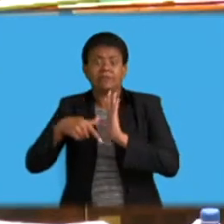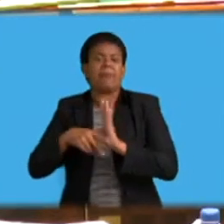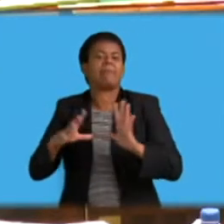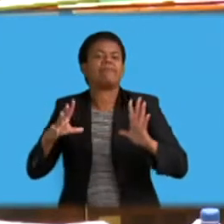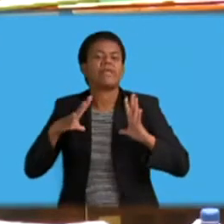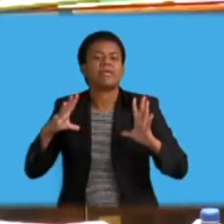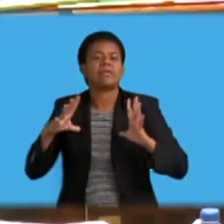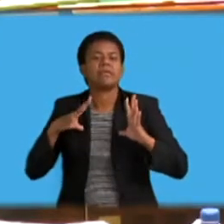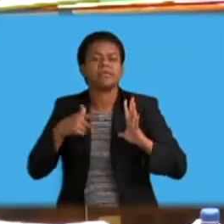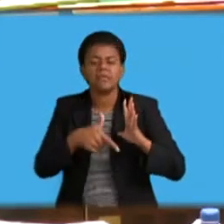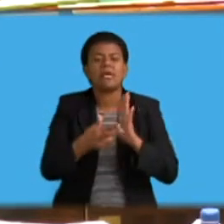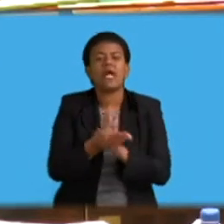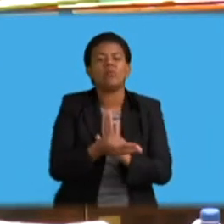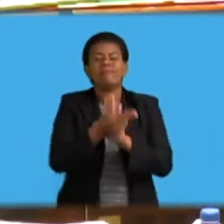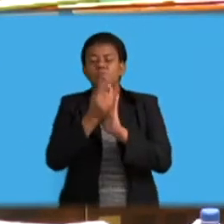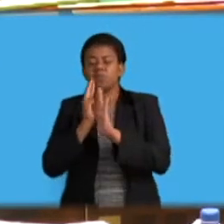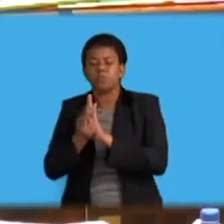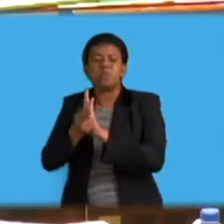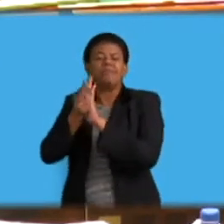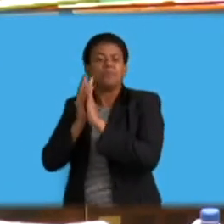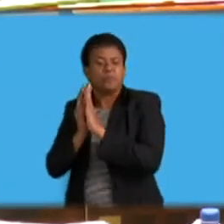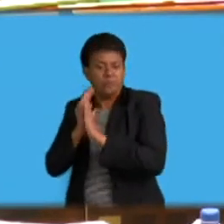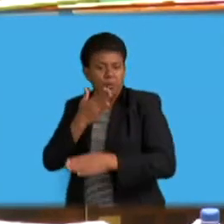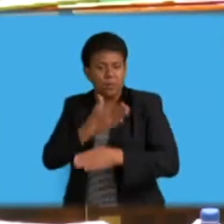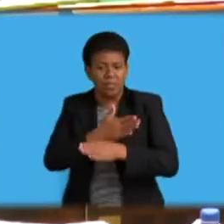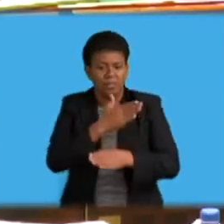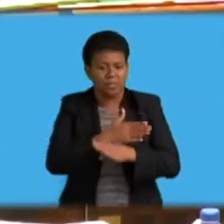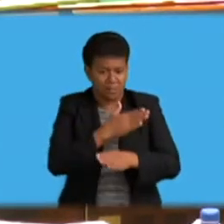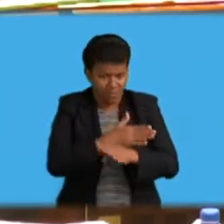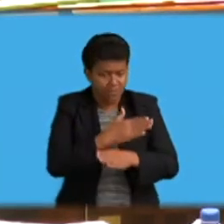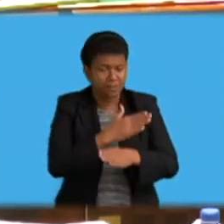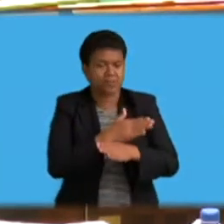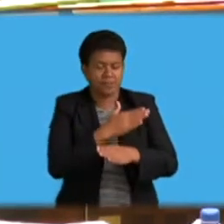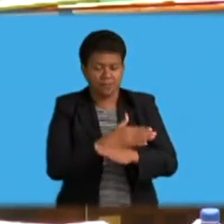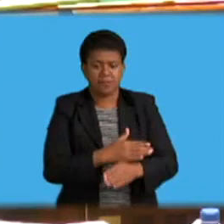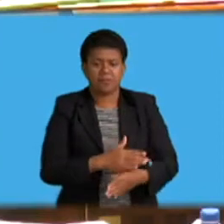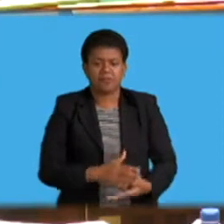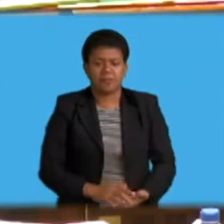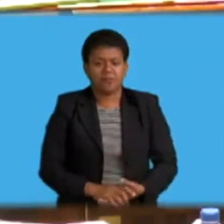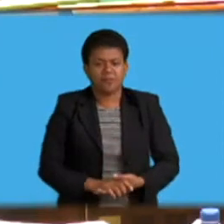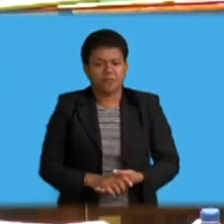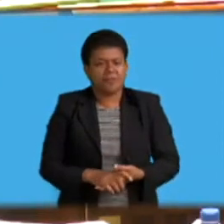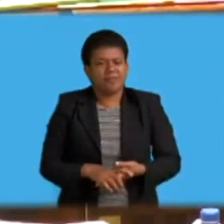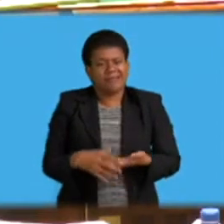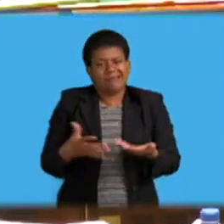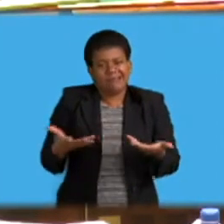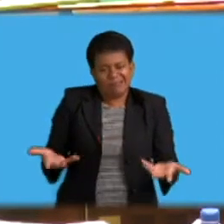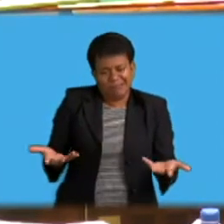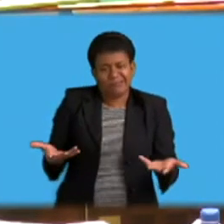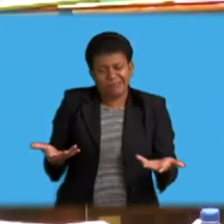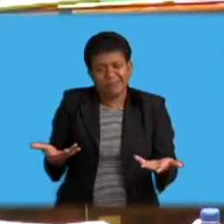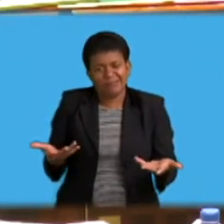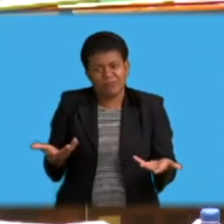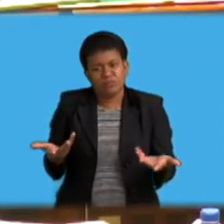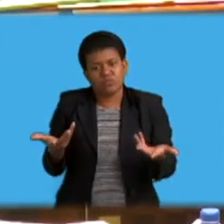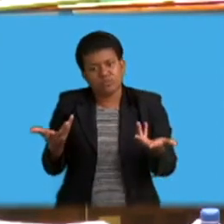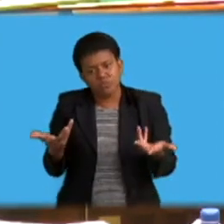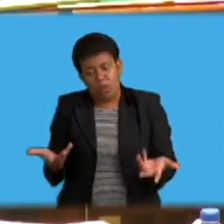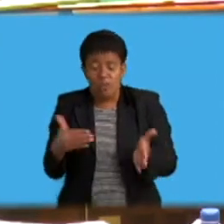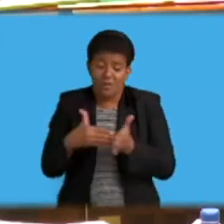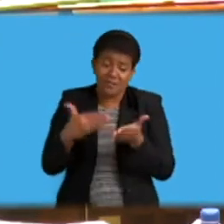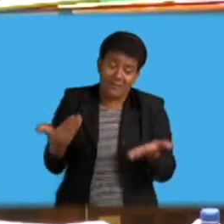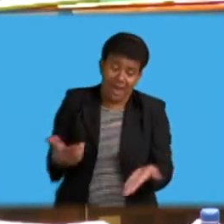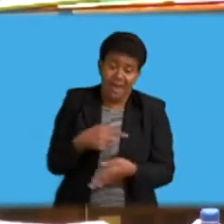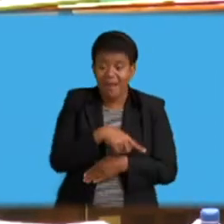our children and the students of it need major analysis and scrutiny, because the results of the curriculum